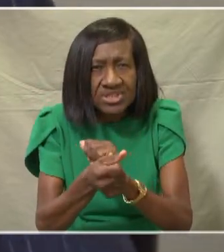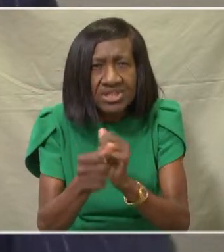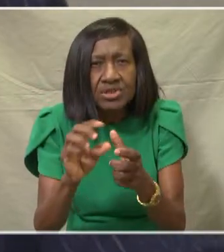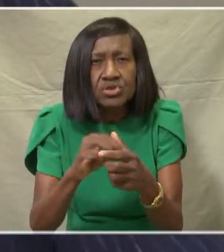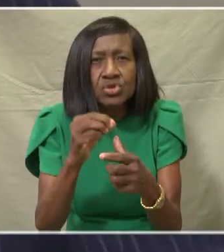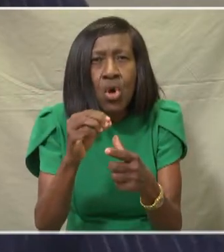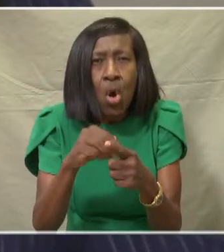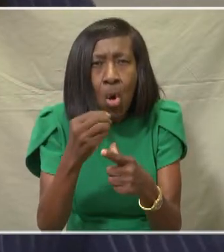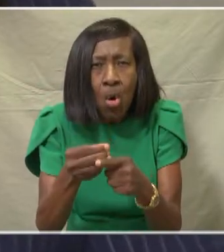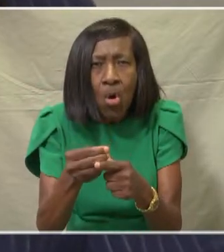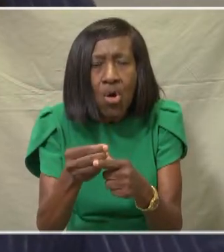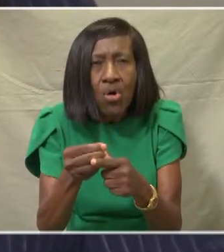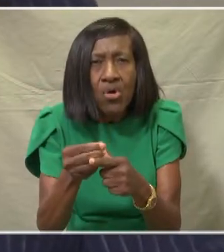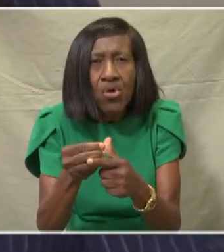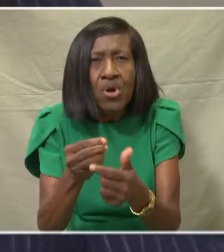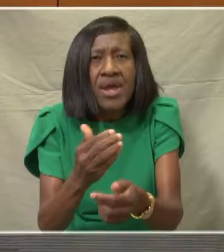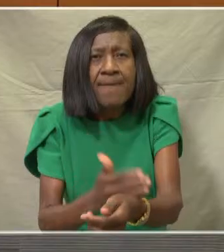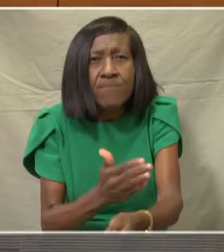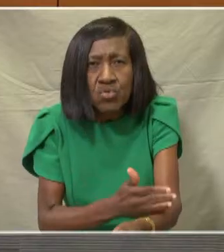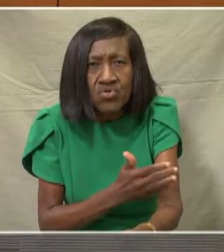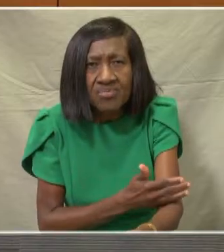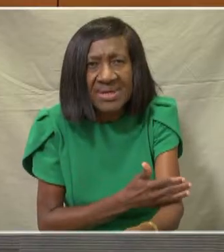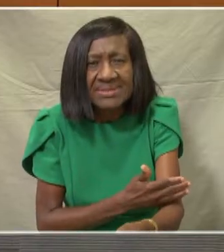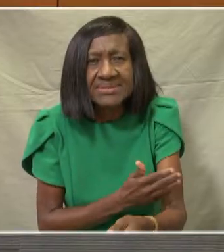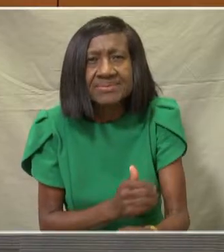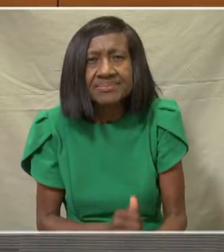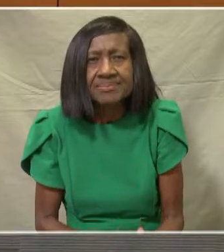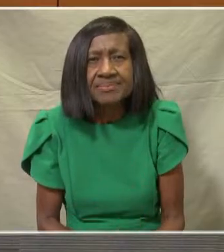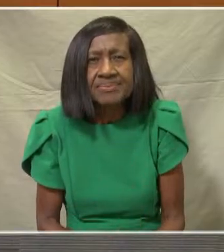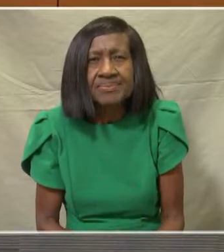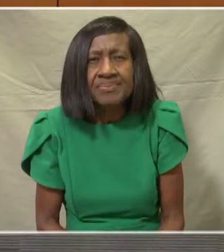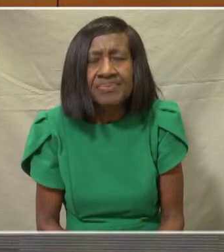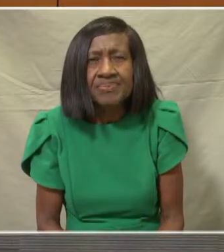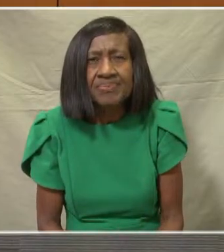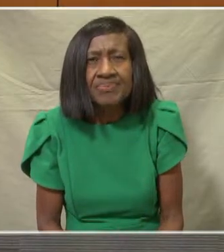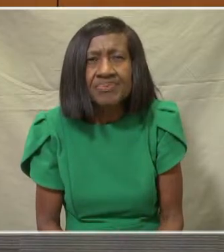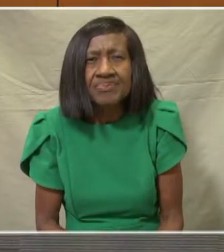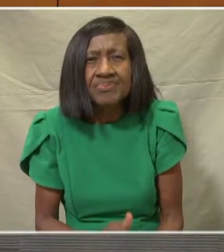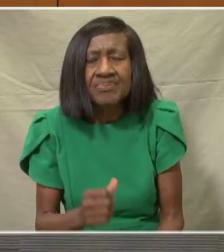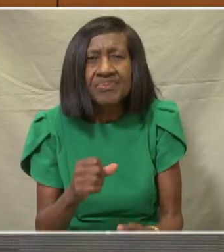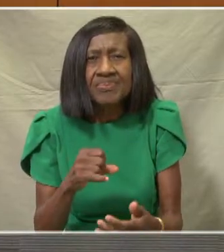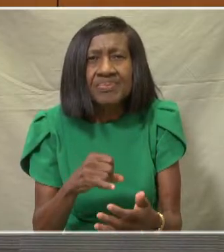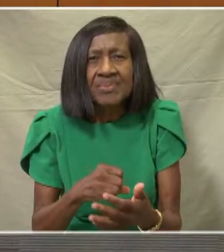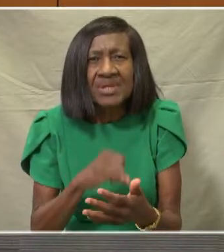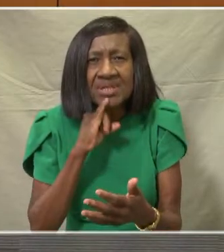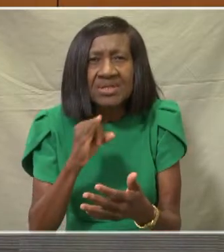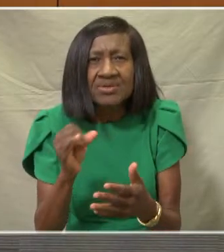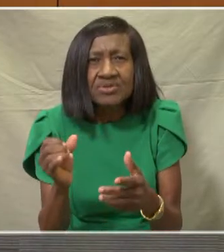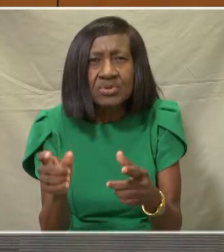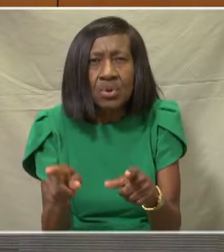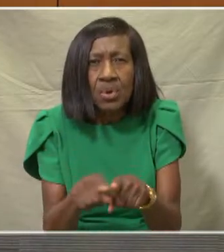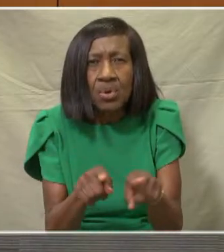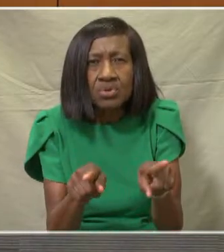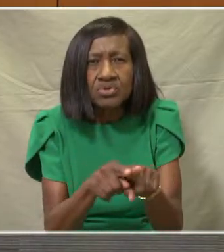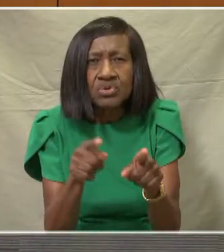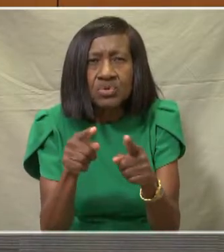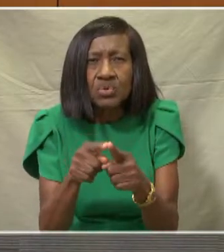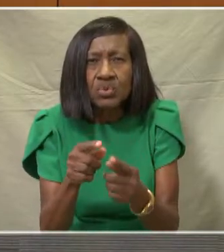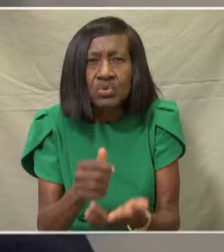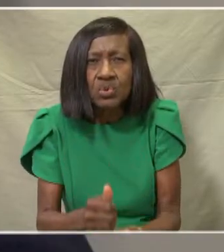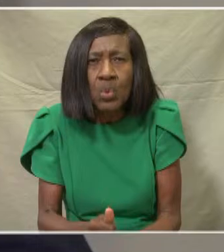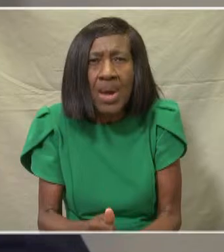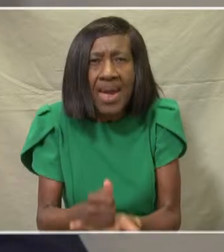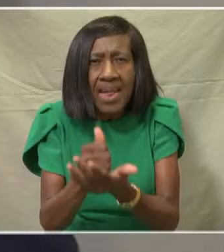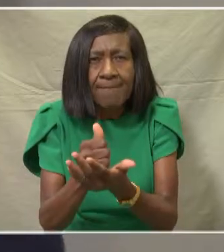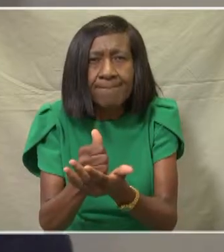work. I mean, I would say it's about, I think the good phrase is it's about bolstering democracy in the work that we